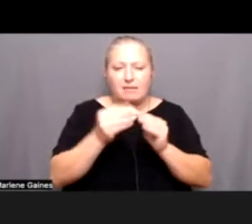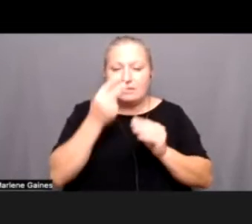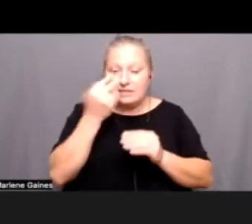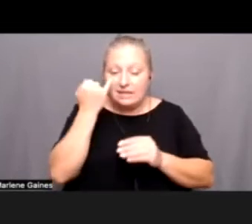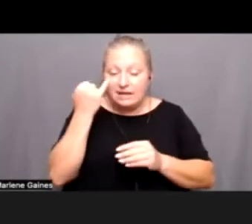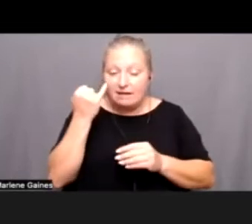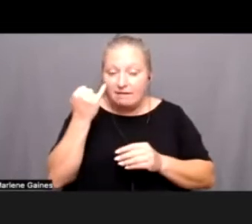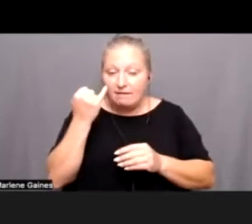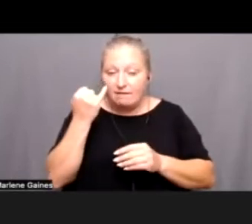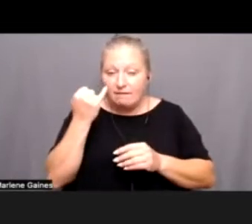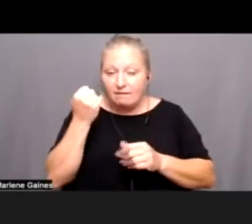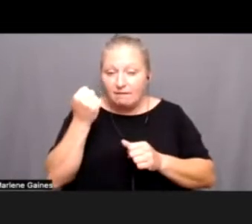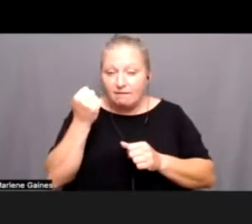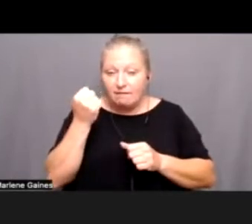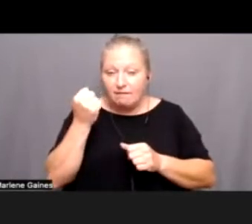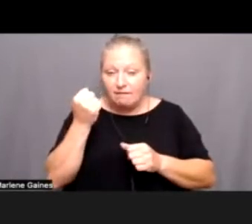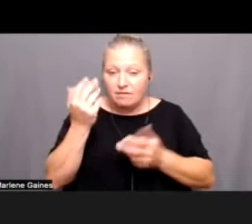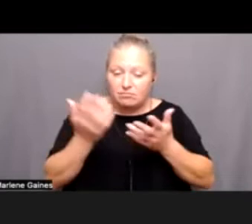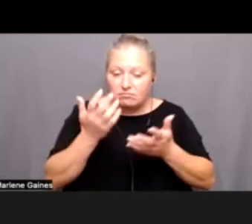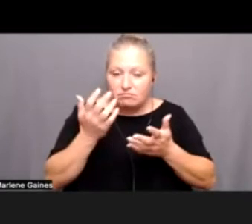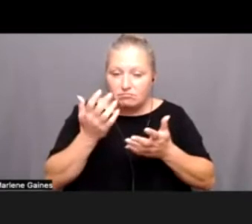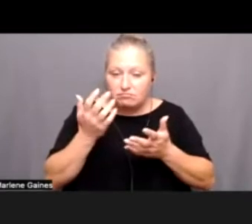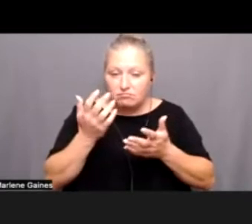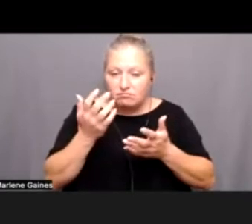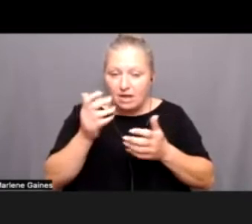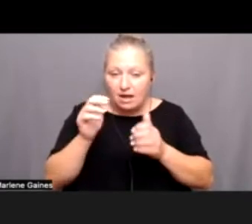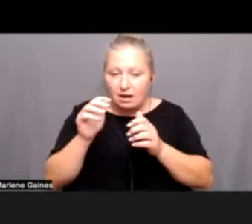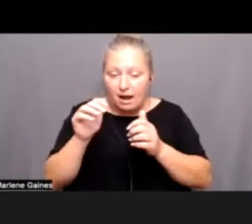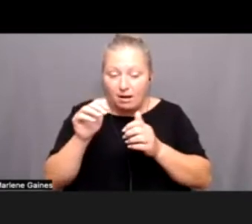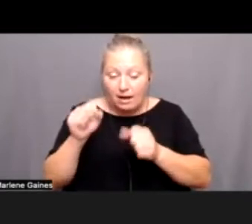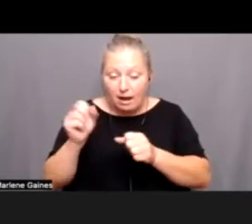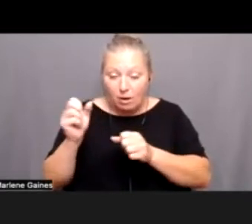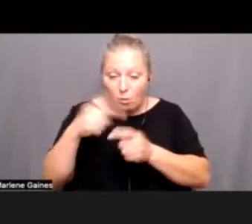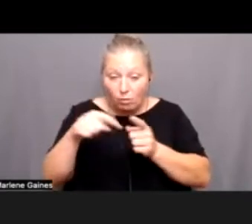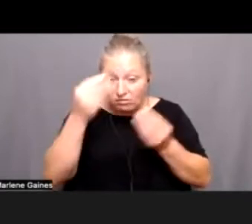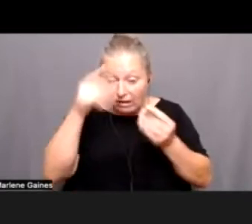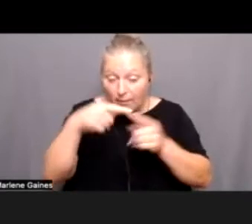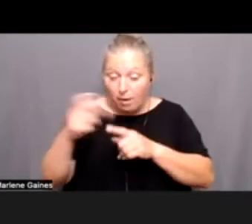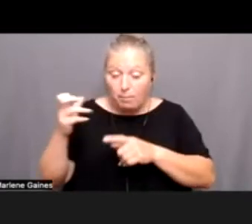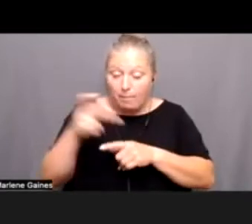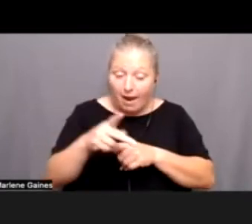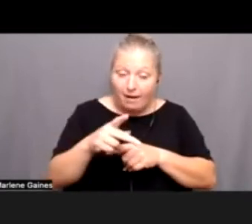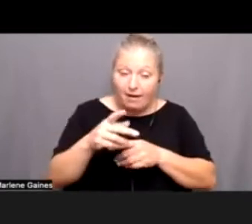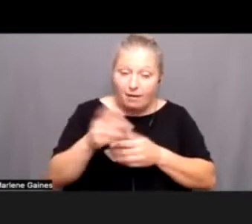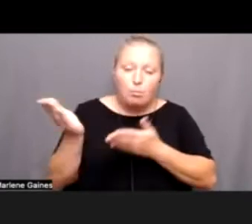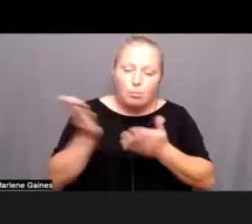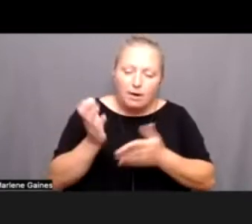was, I guess, consensus around bringing those back. One is around the